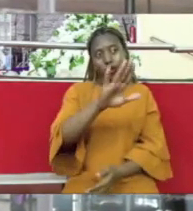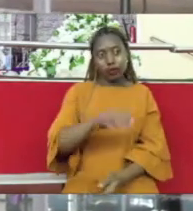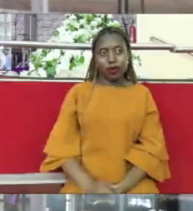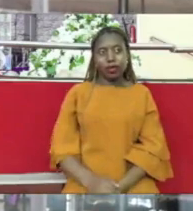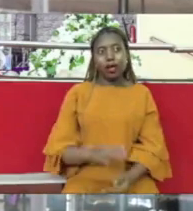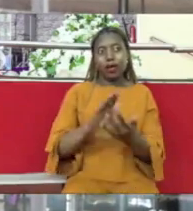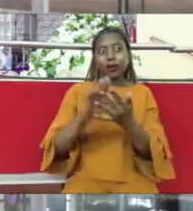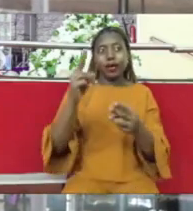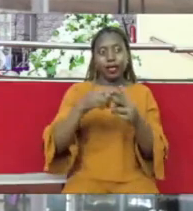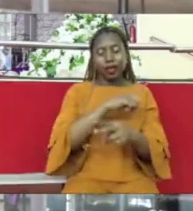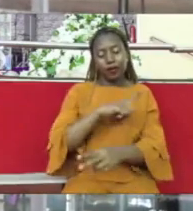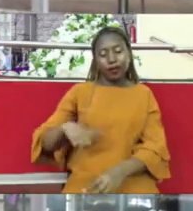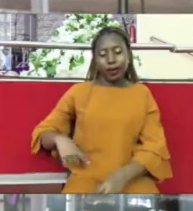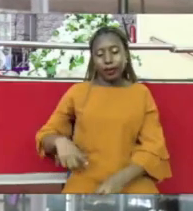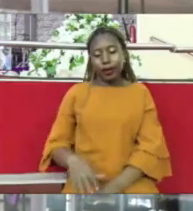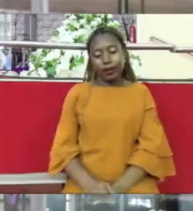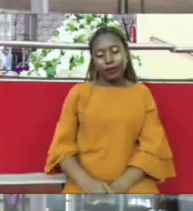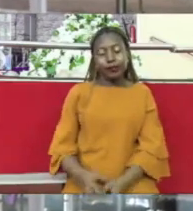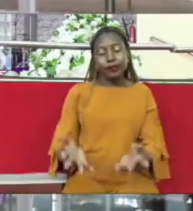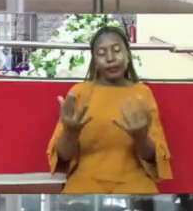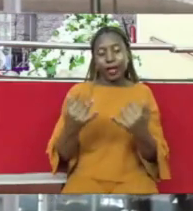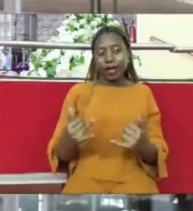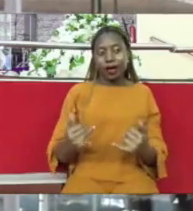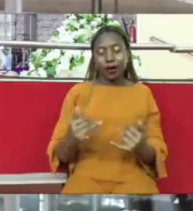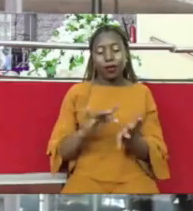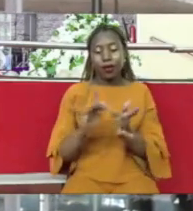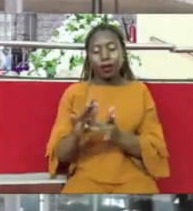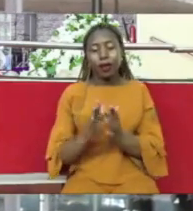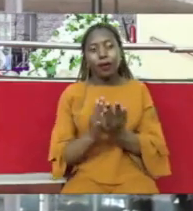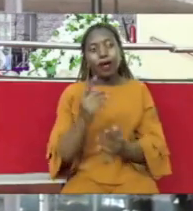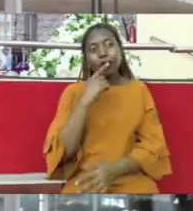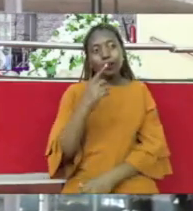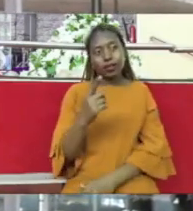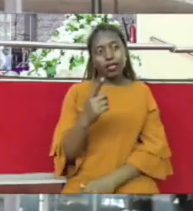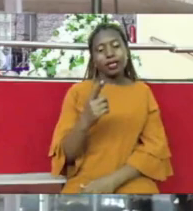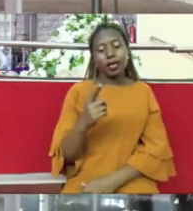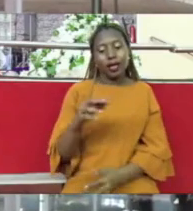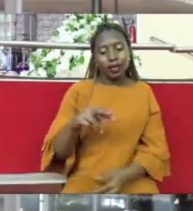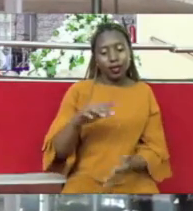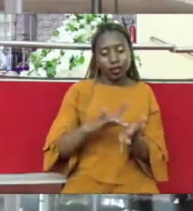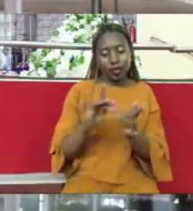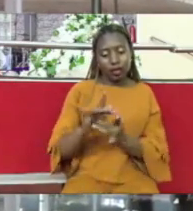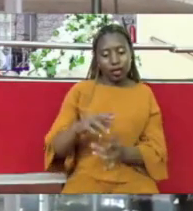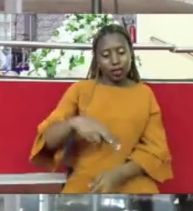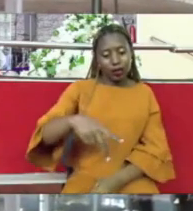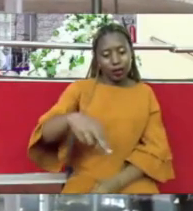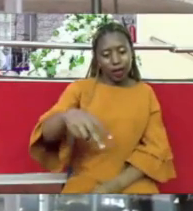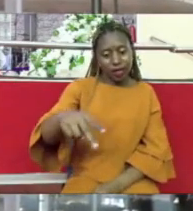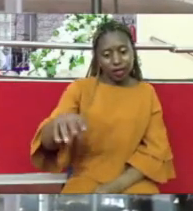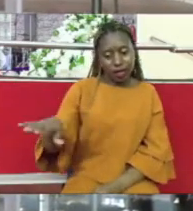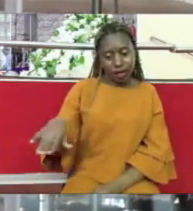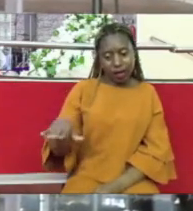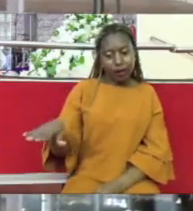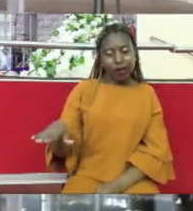Praise the name of the Lord. Now, the Bible says that Jesus passed by that place, a town that was in Samaria